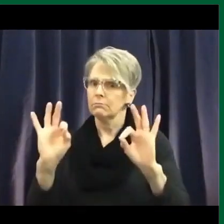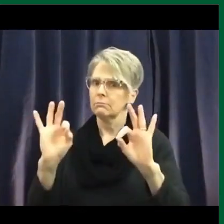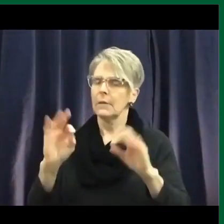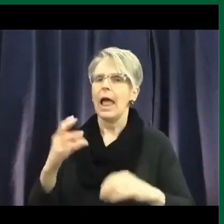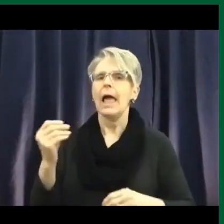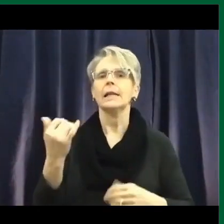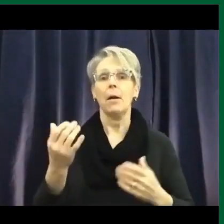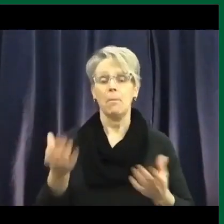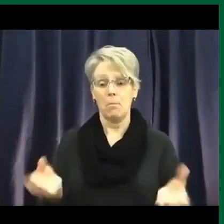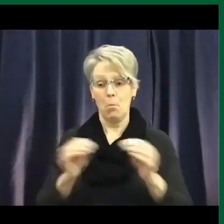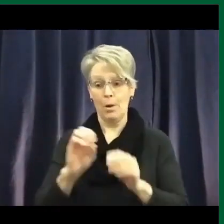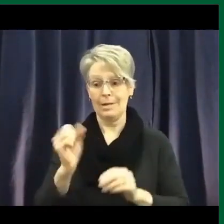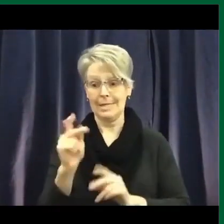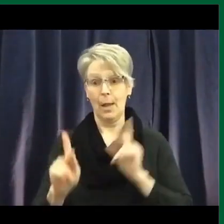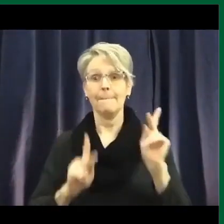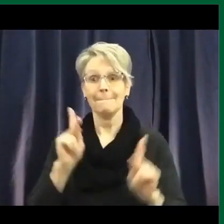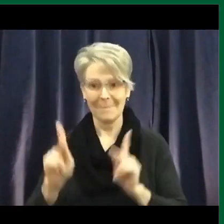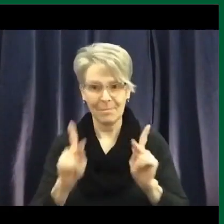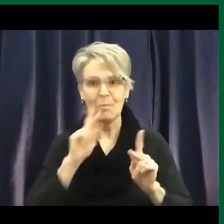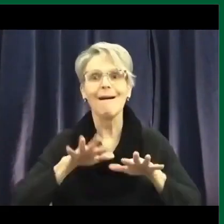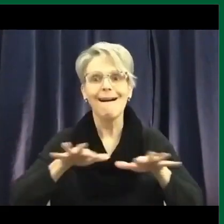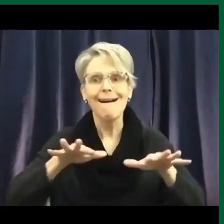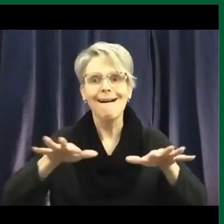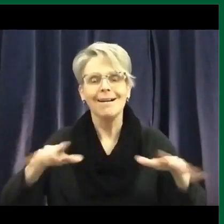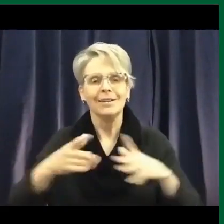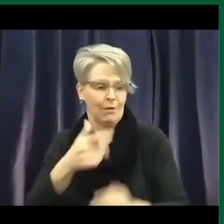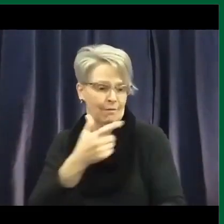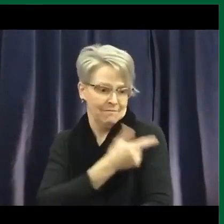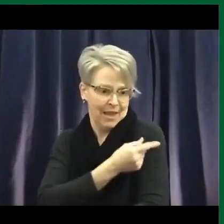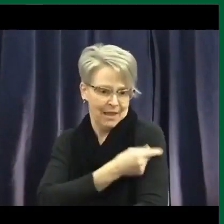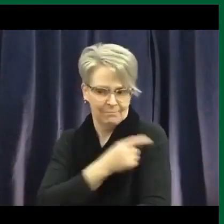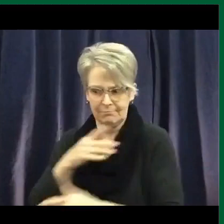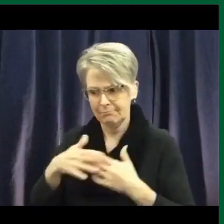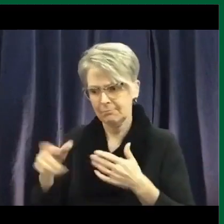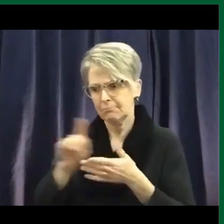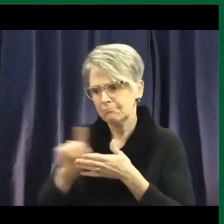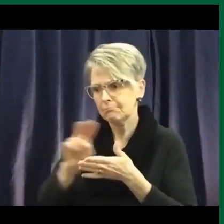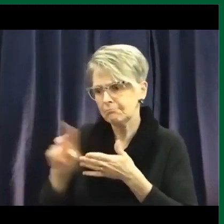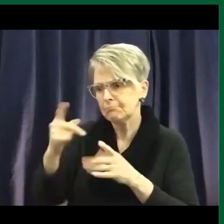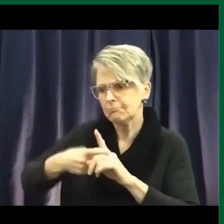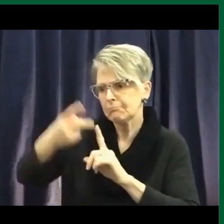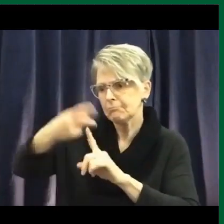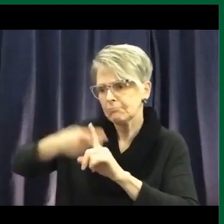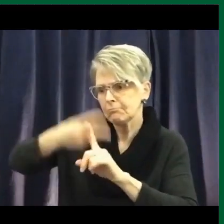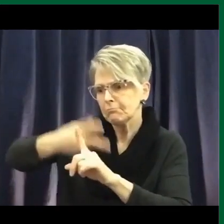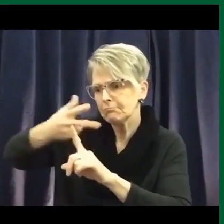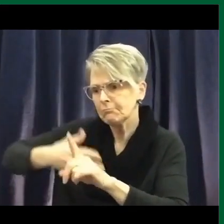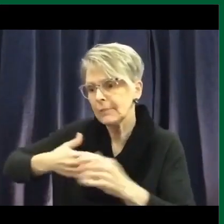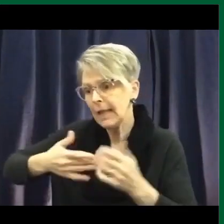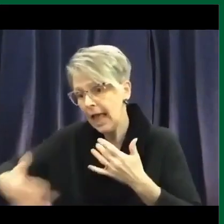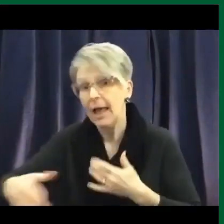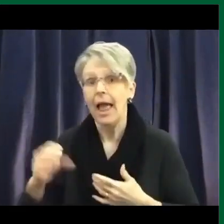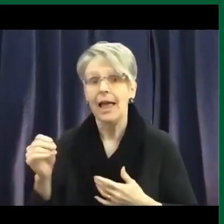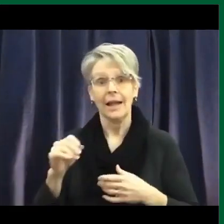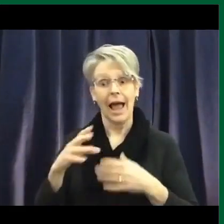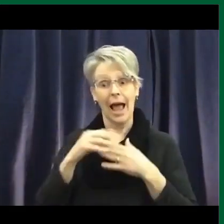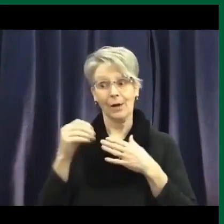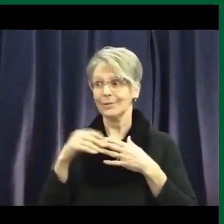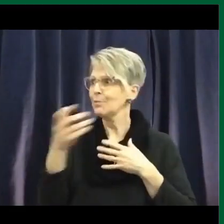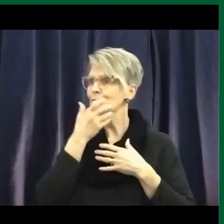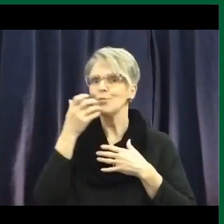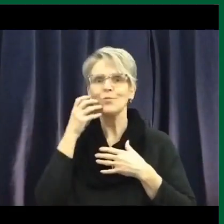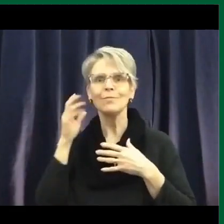Saskatchewan population will start getting vaccinated over the next coming weeks and months. The weather again is improving. Today is a